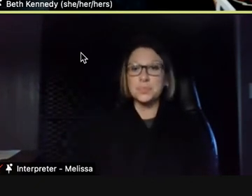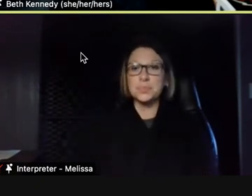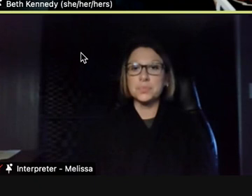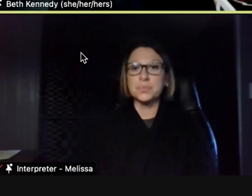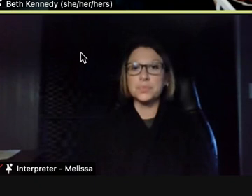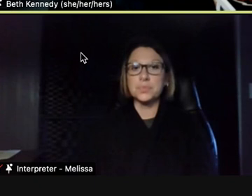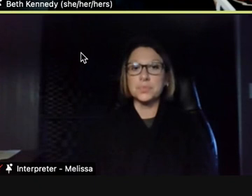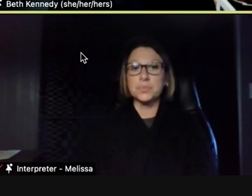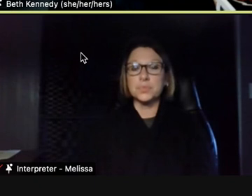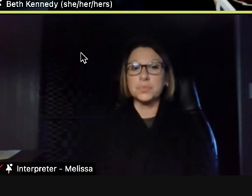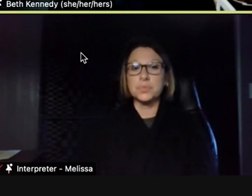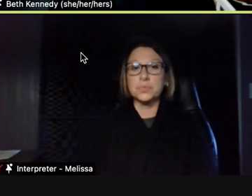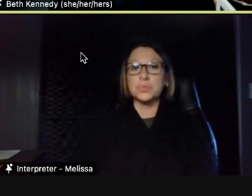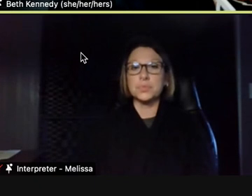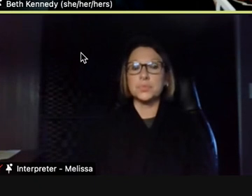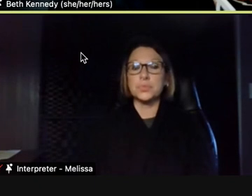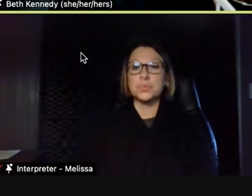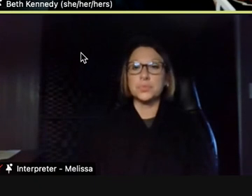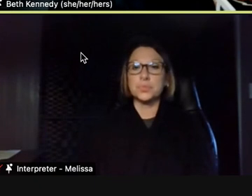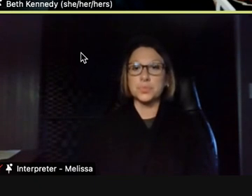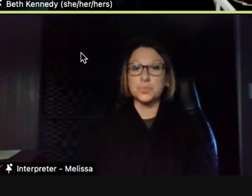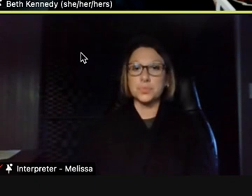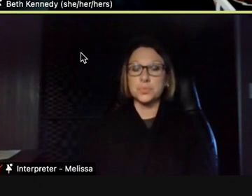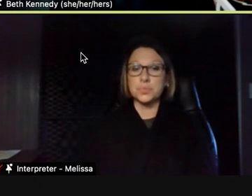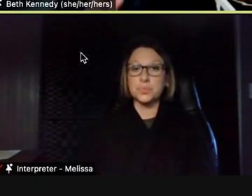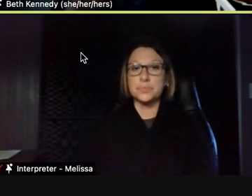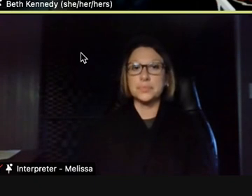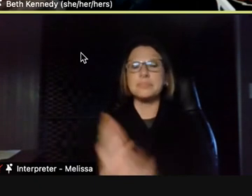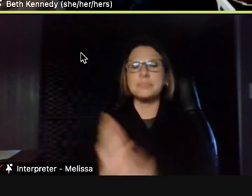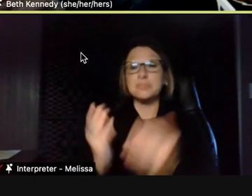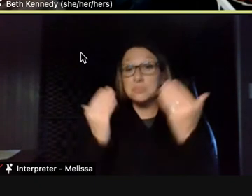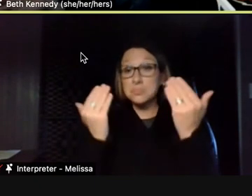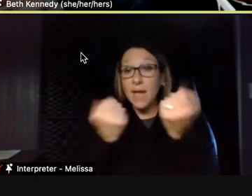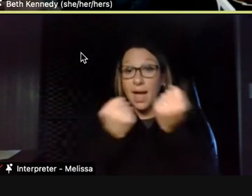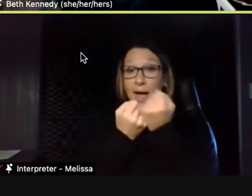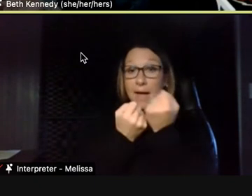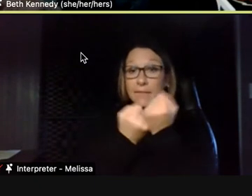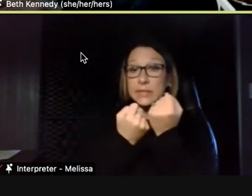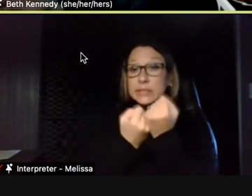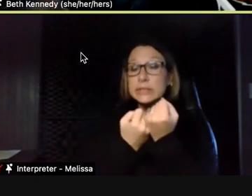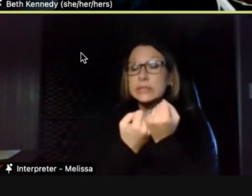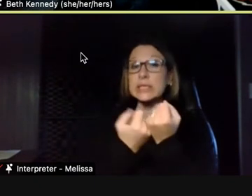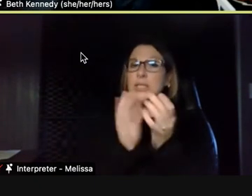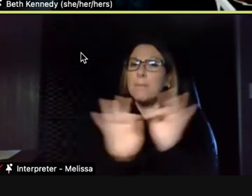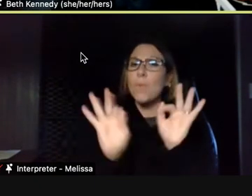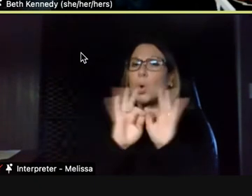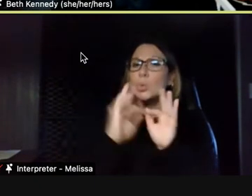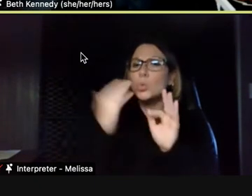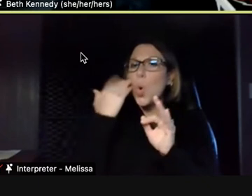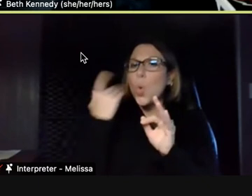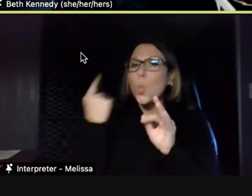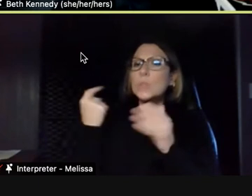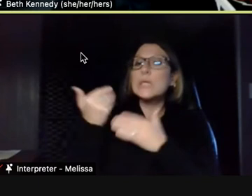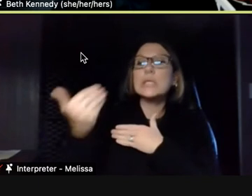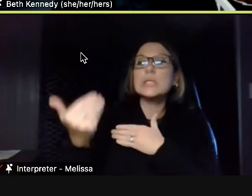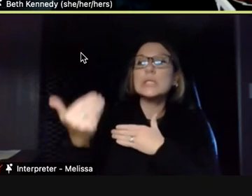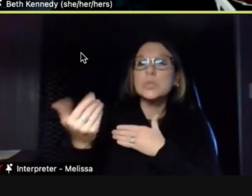when you're doing your advocacy, it's good to know what's on the horizon as well.